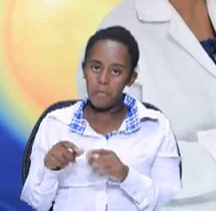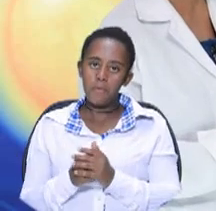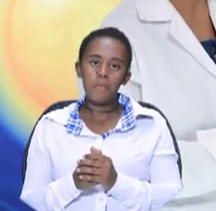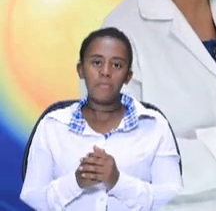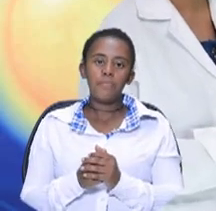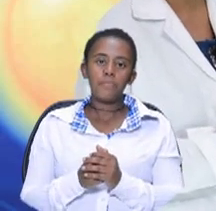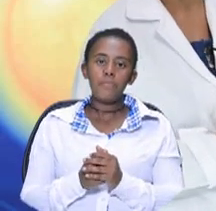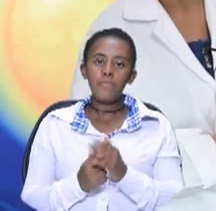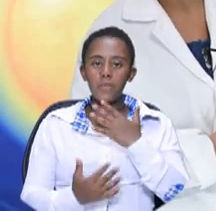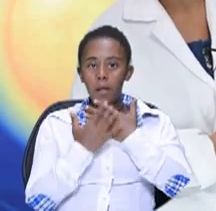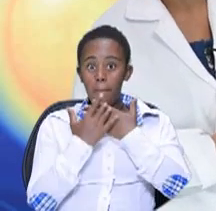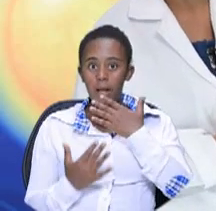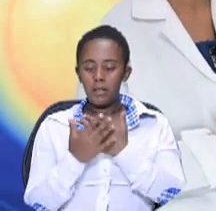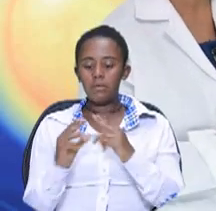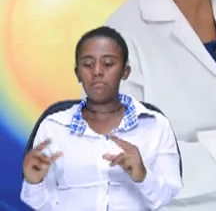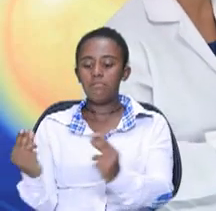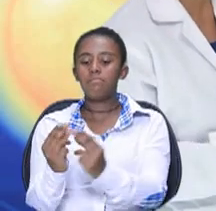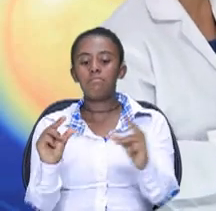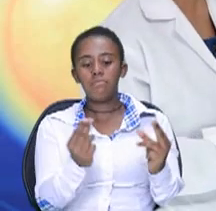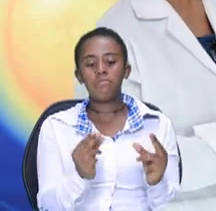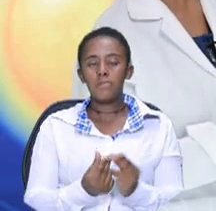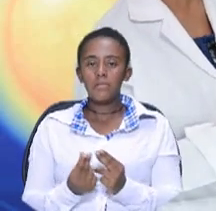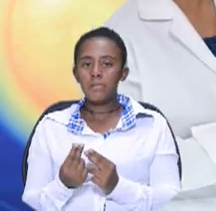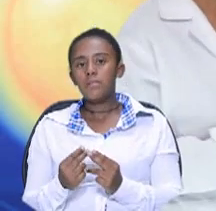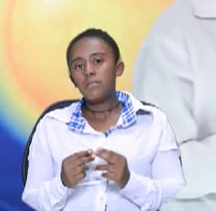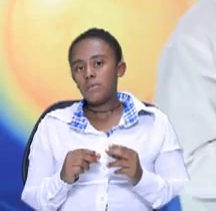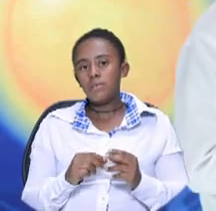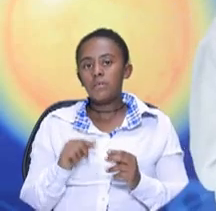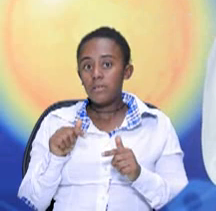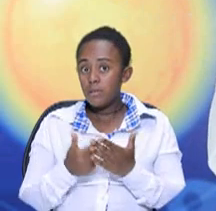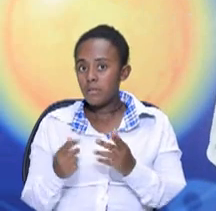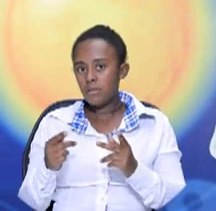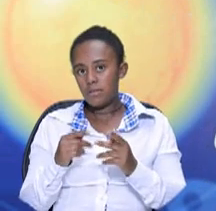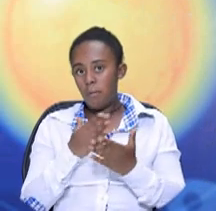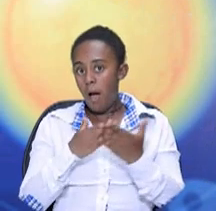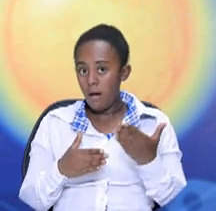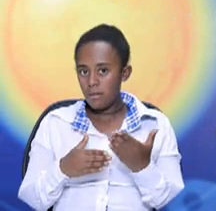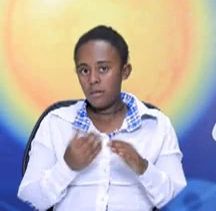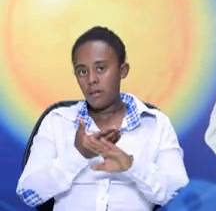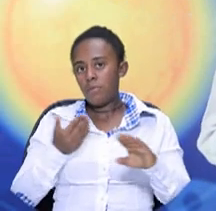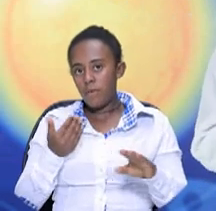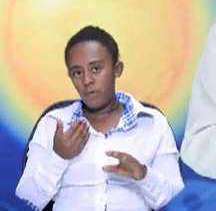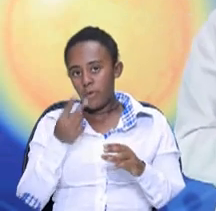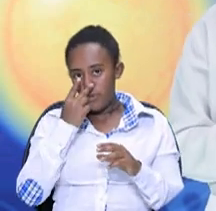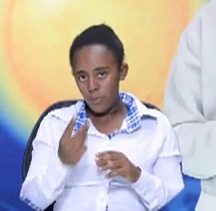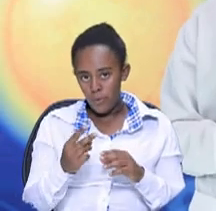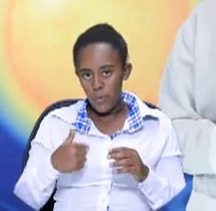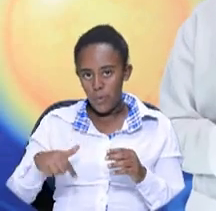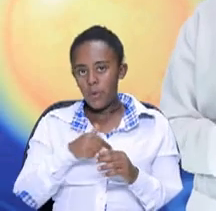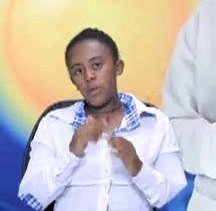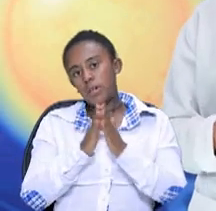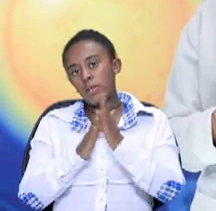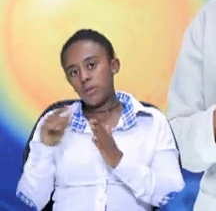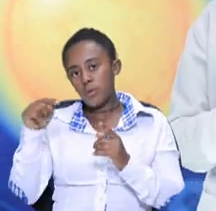is blood grouping. Blood grouping. In this part, before we looked at blood grouping, we need